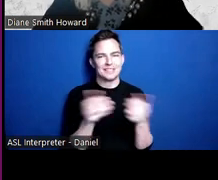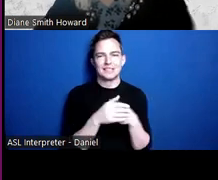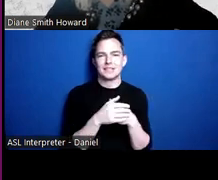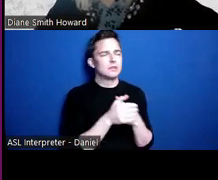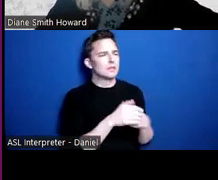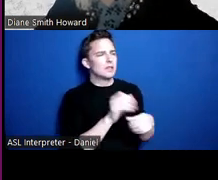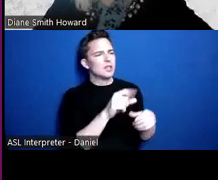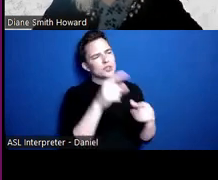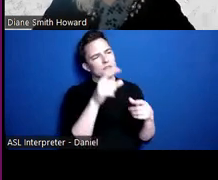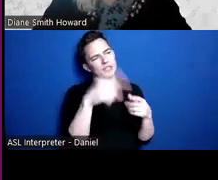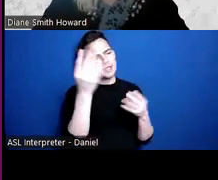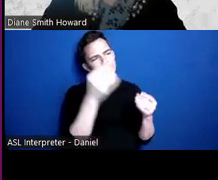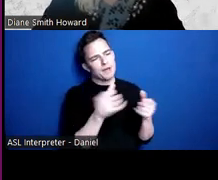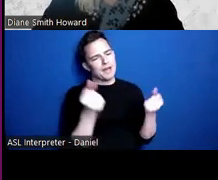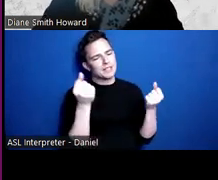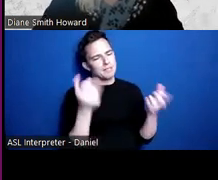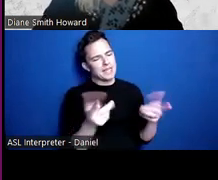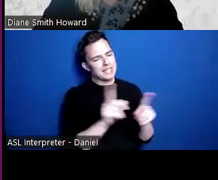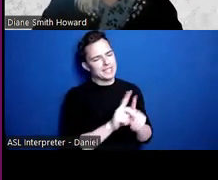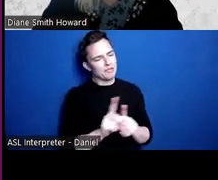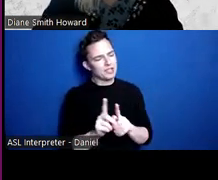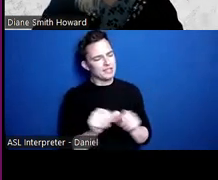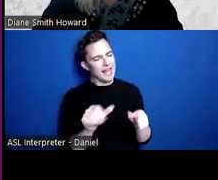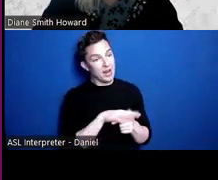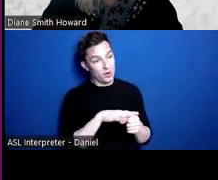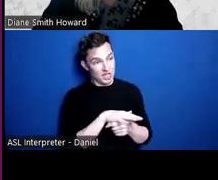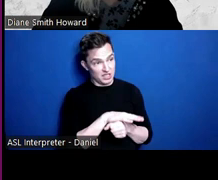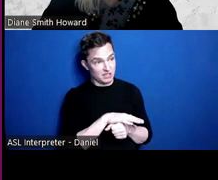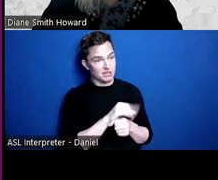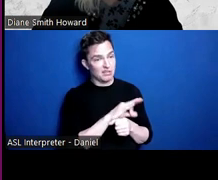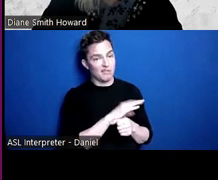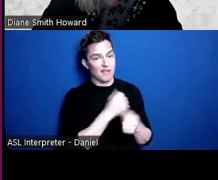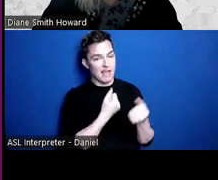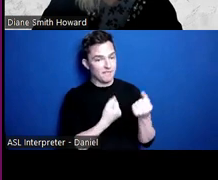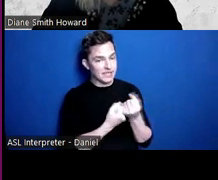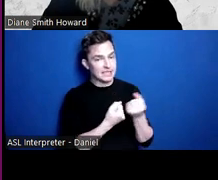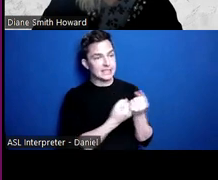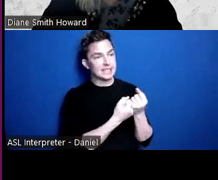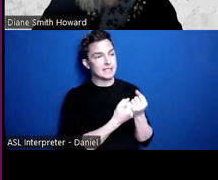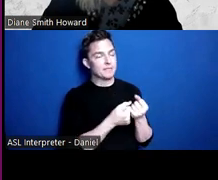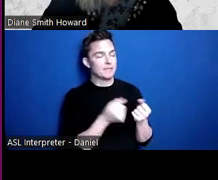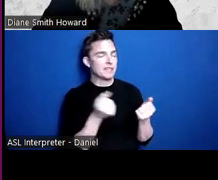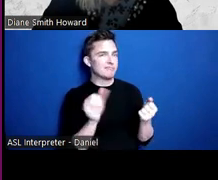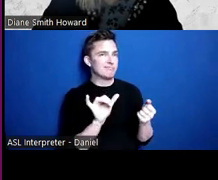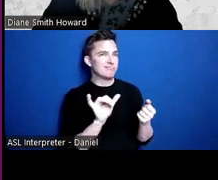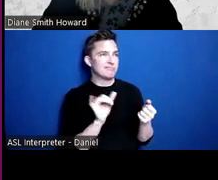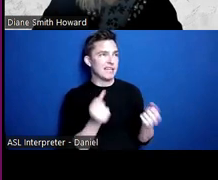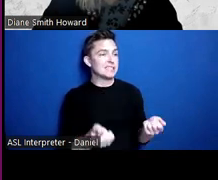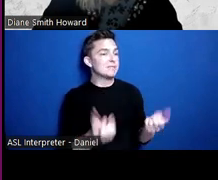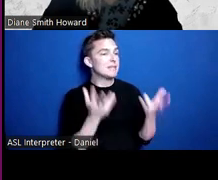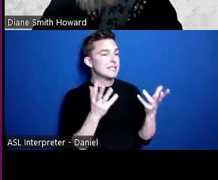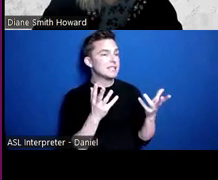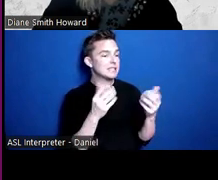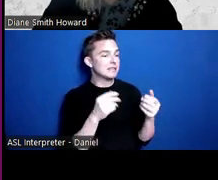to like think about as many different areas of advocacy and as many different, you know,